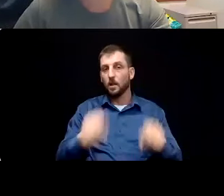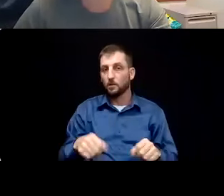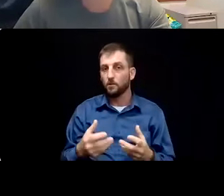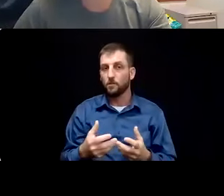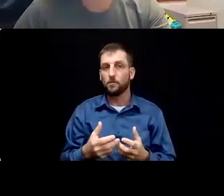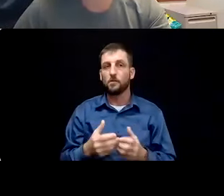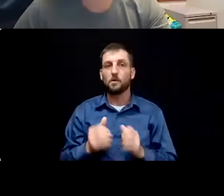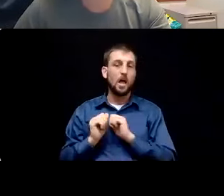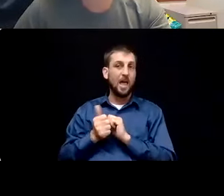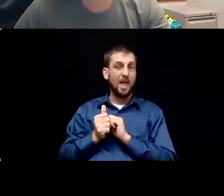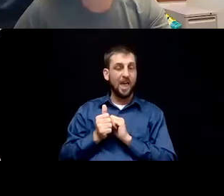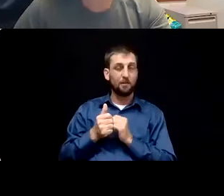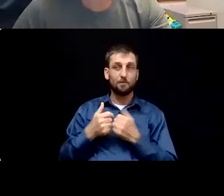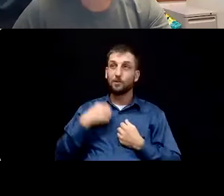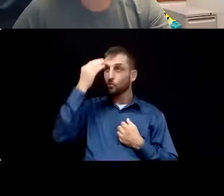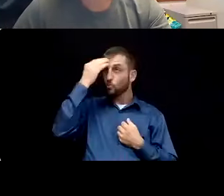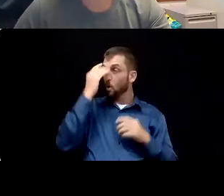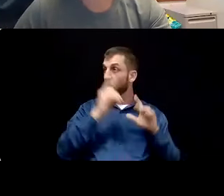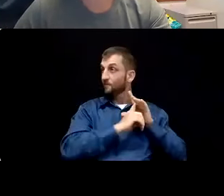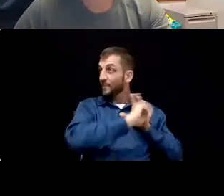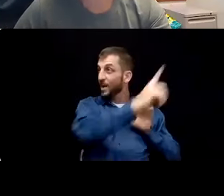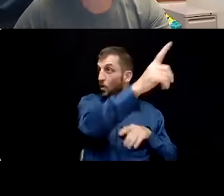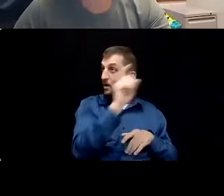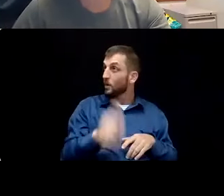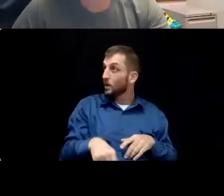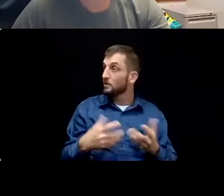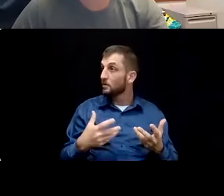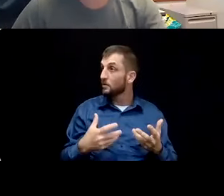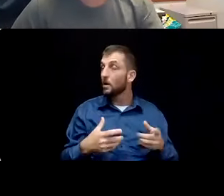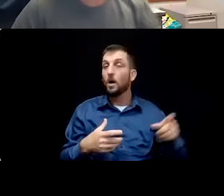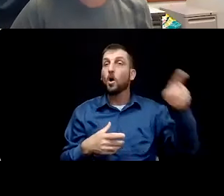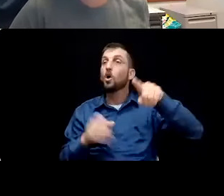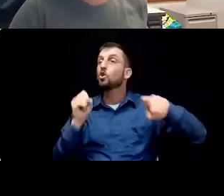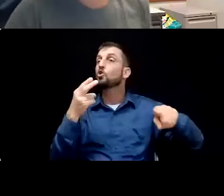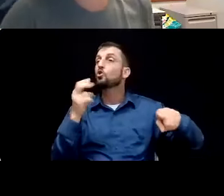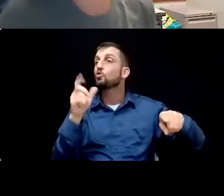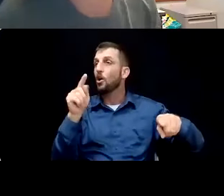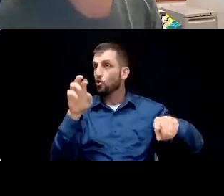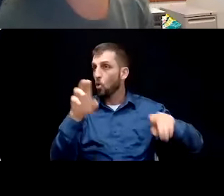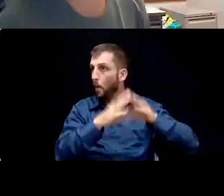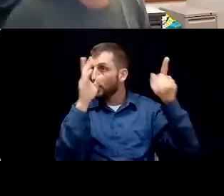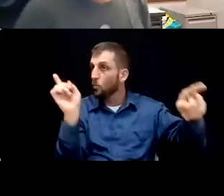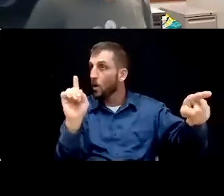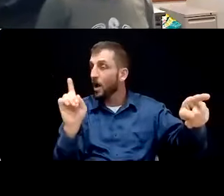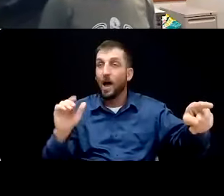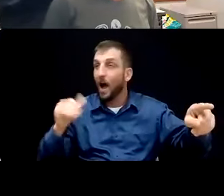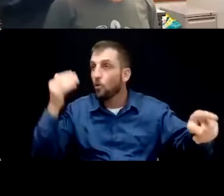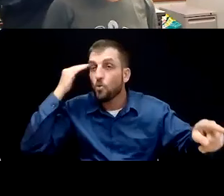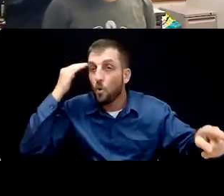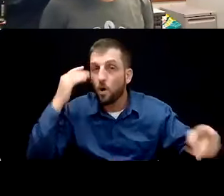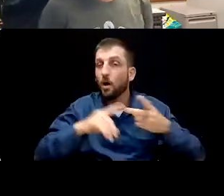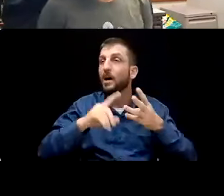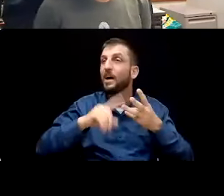How do you know if you need to evacuate? How do you know if shelters are open in your jurisdiction? What if you need transportation?